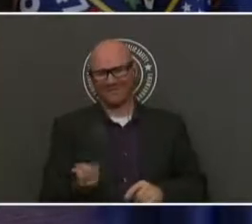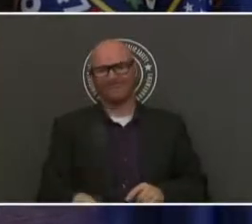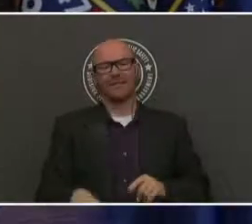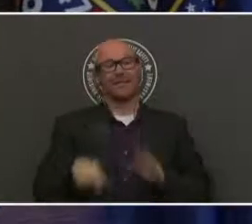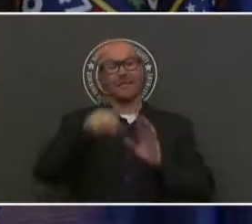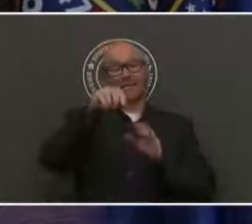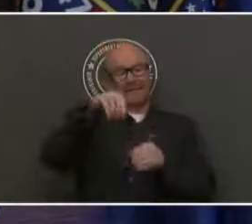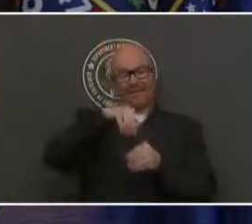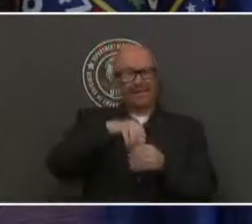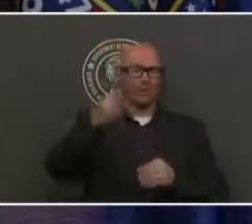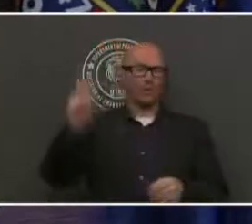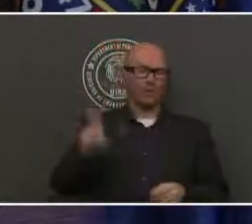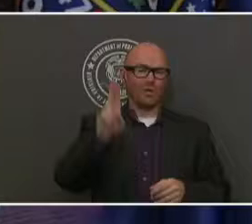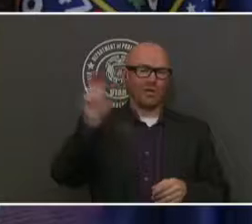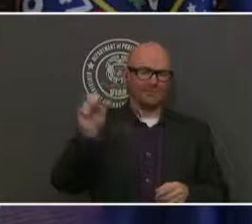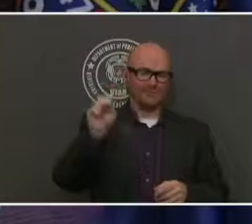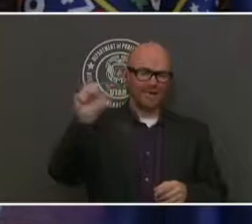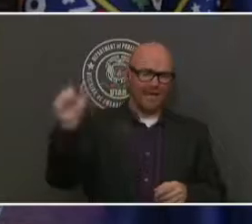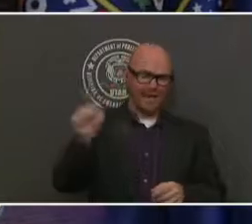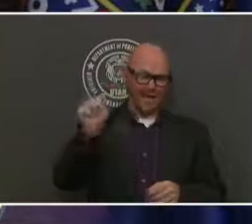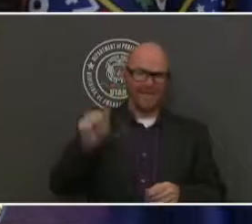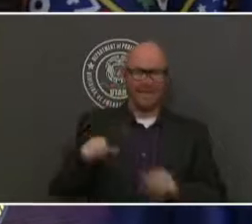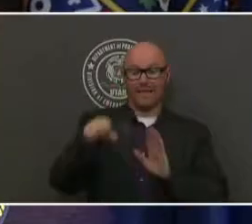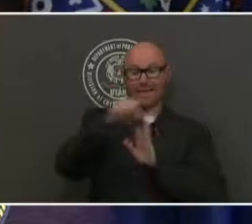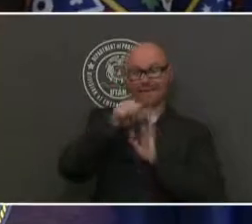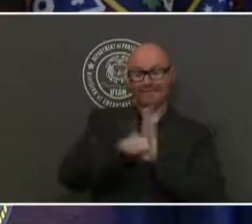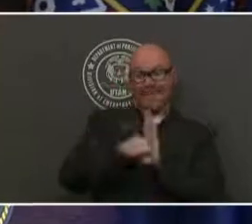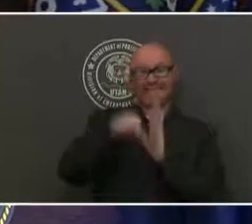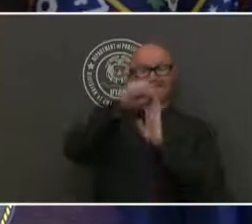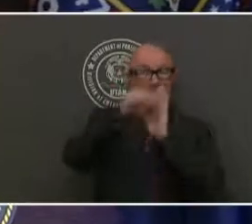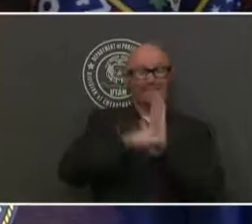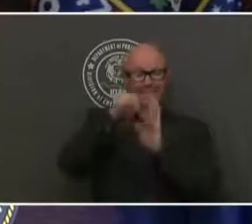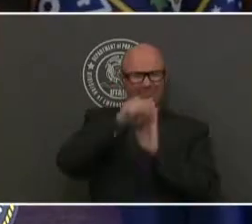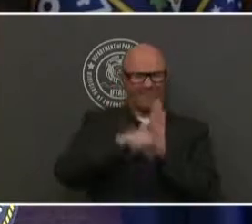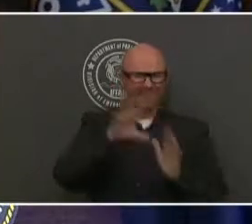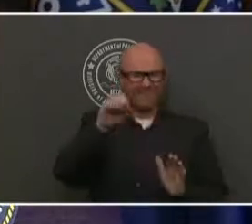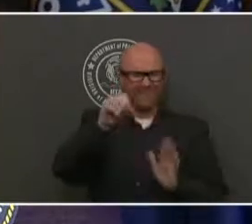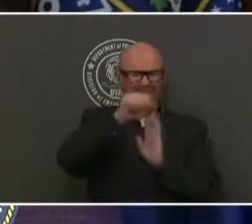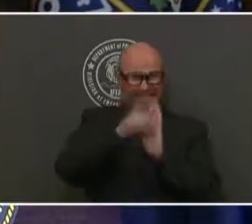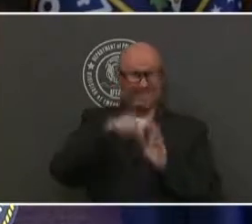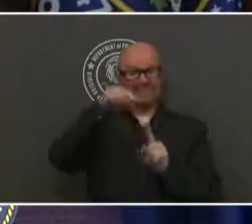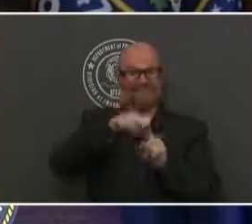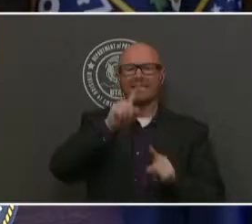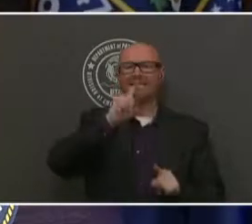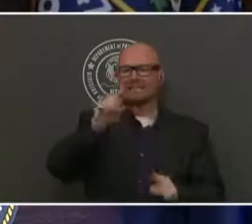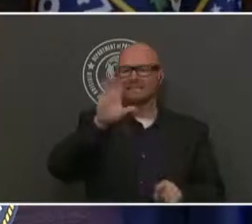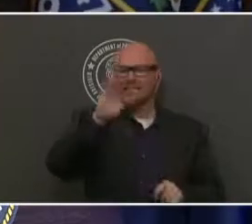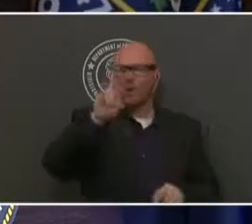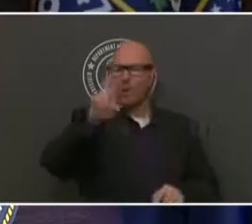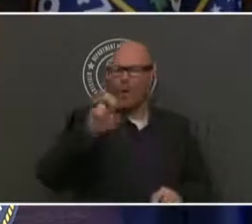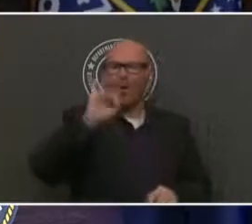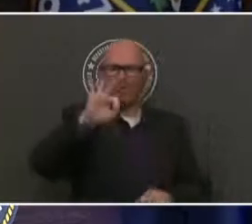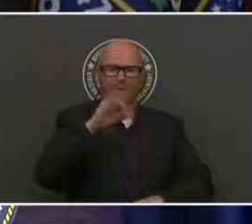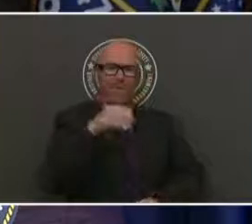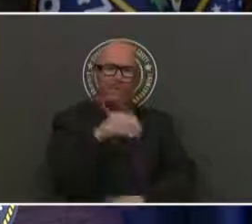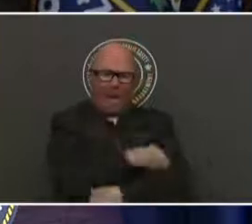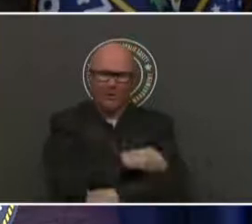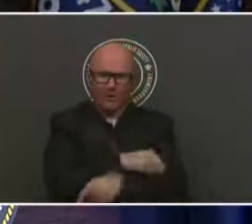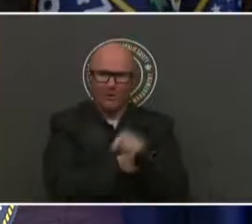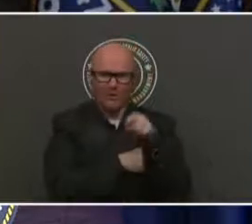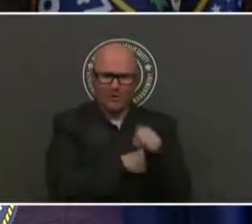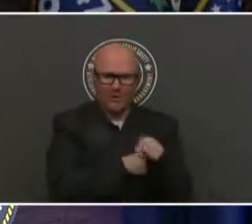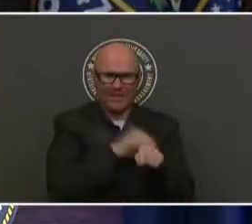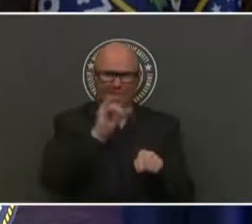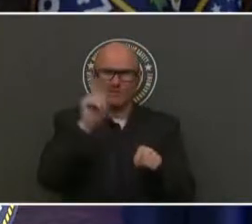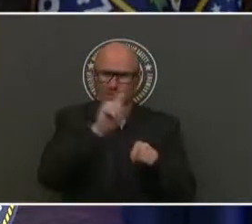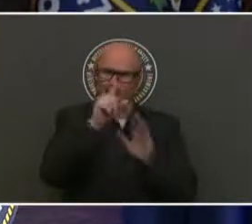the United States is the core of all government power. And so that means that we have to work really closely